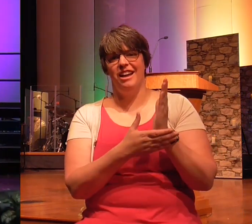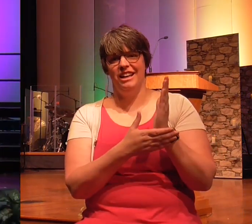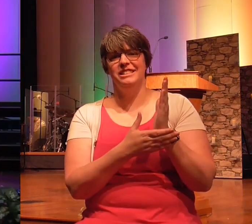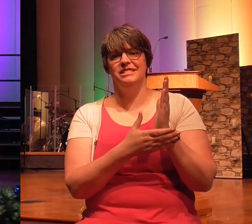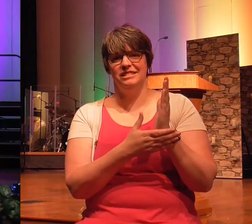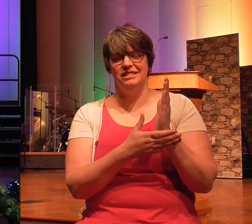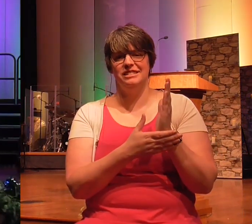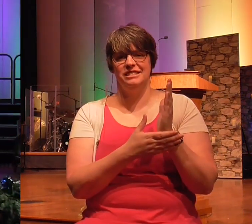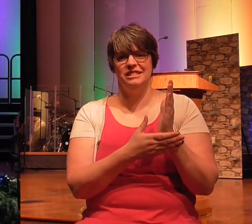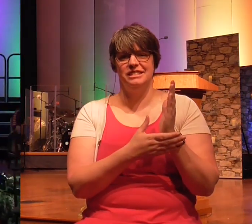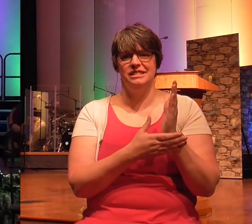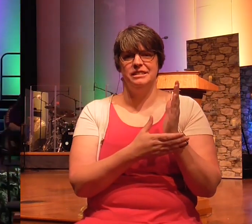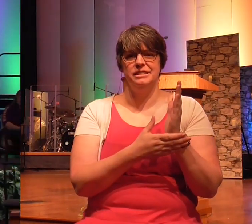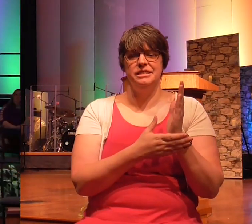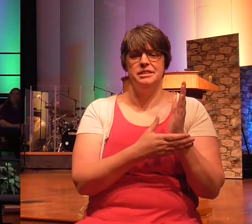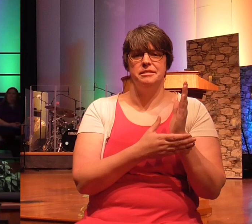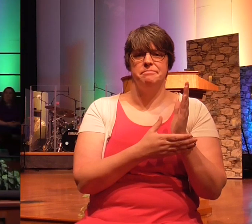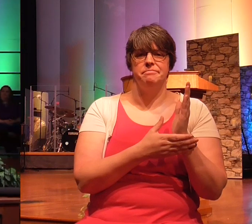alright.